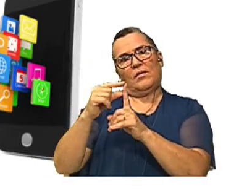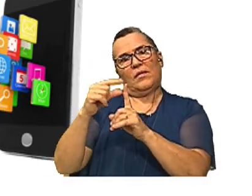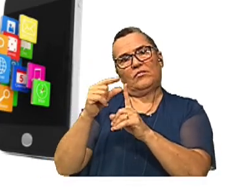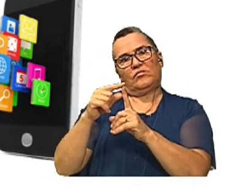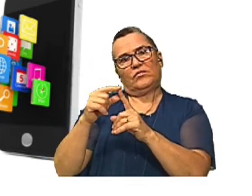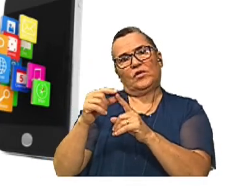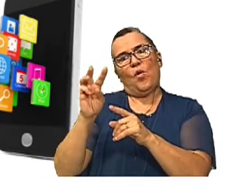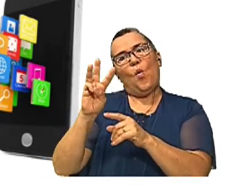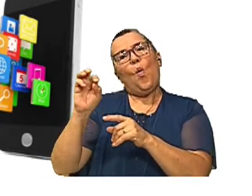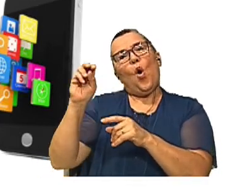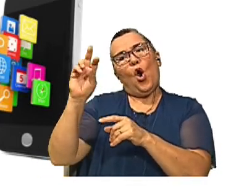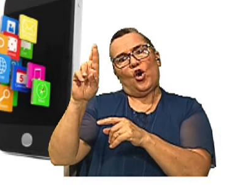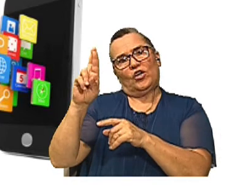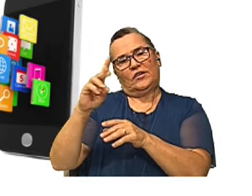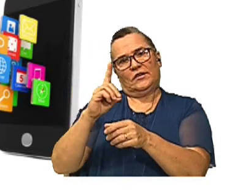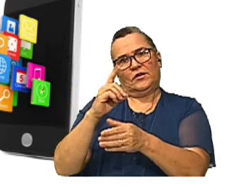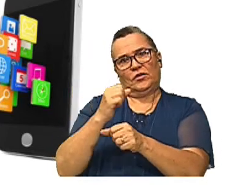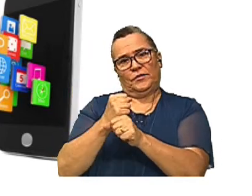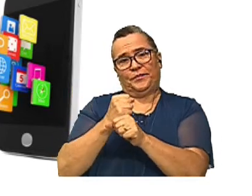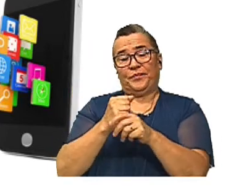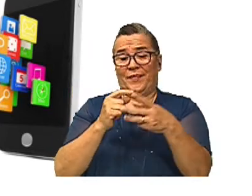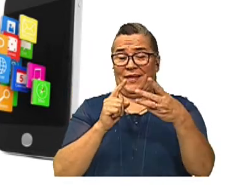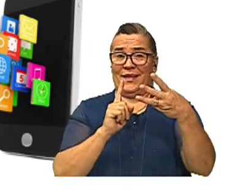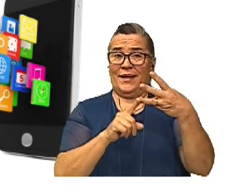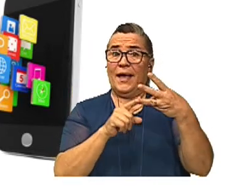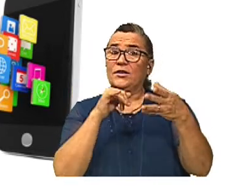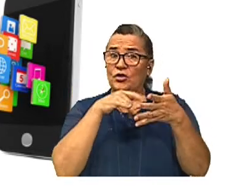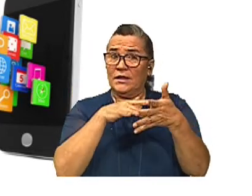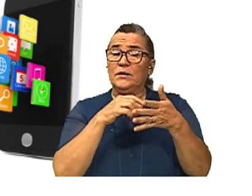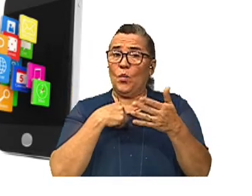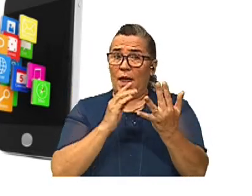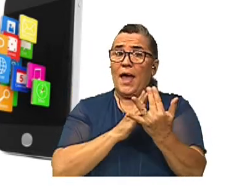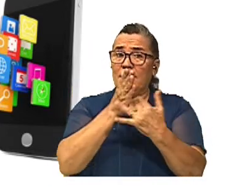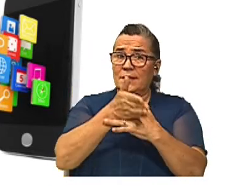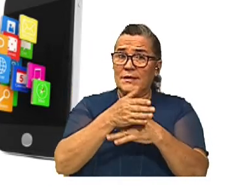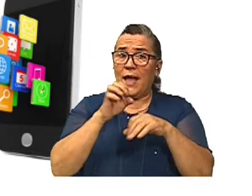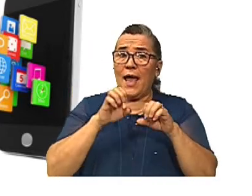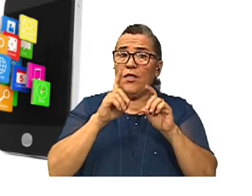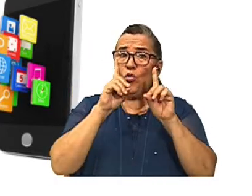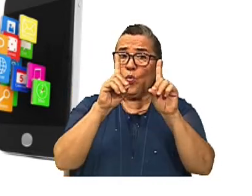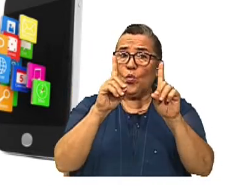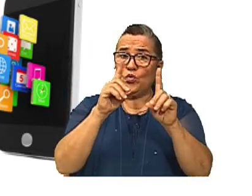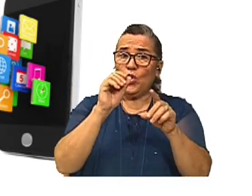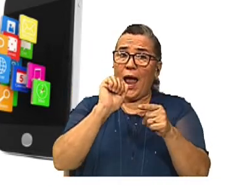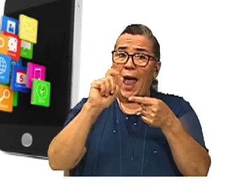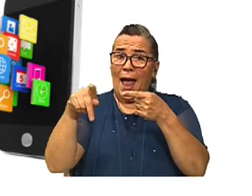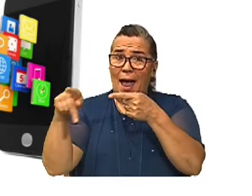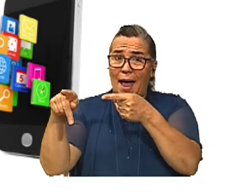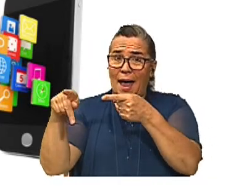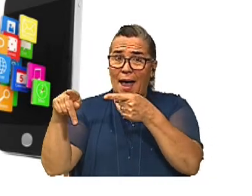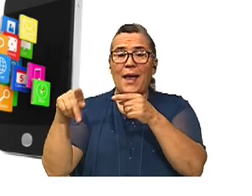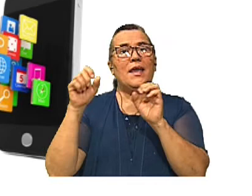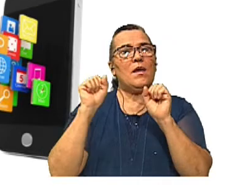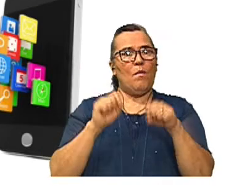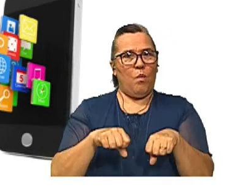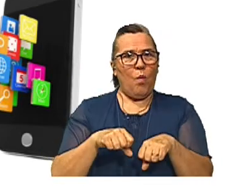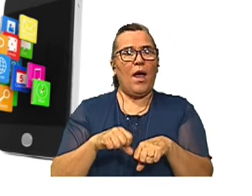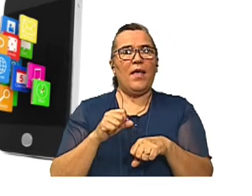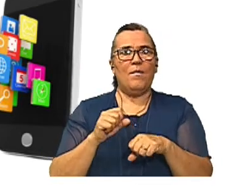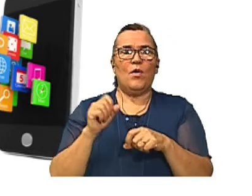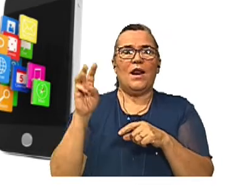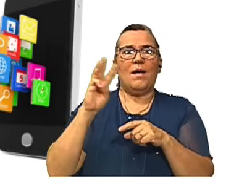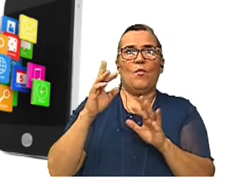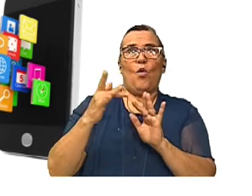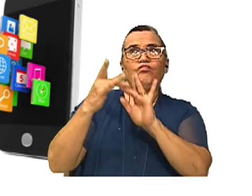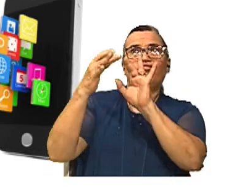document. 3, students can also have access to educational apps. You can surf the websites, and